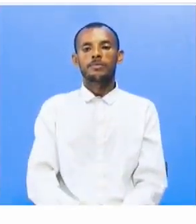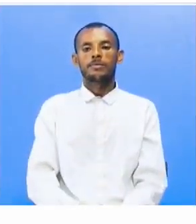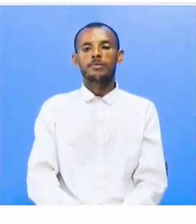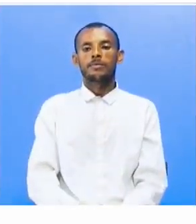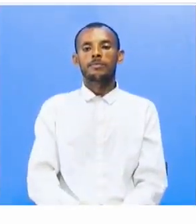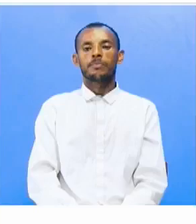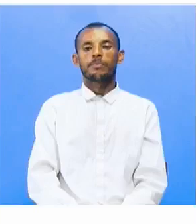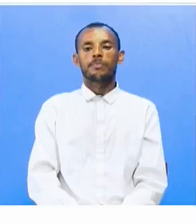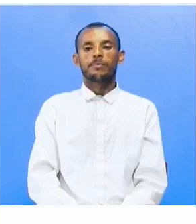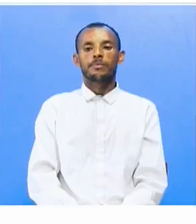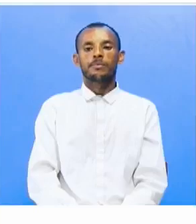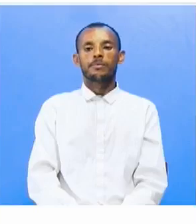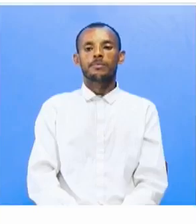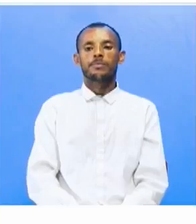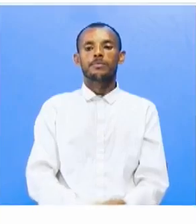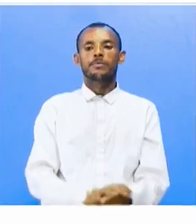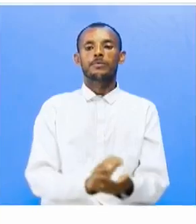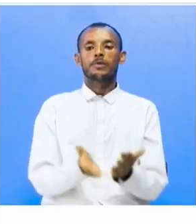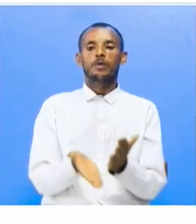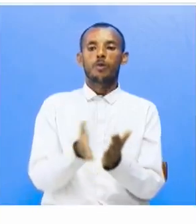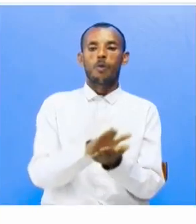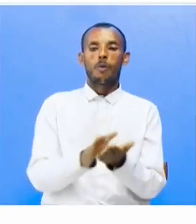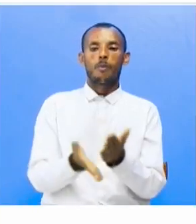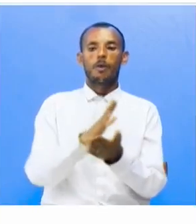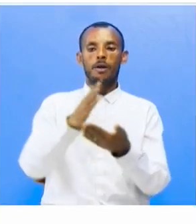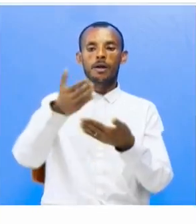Compound interest.